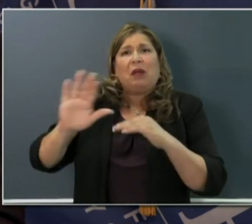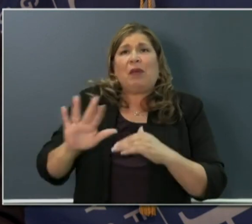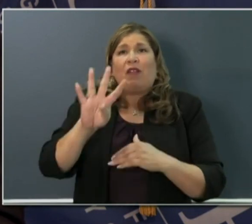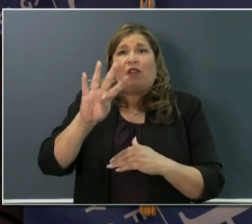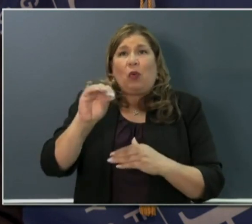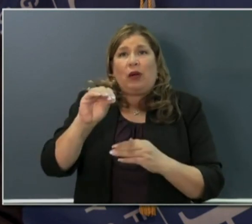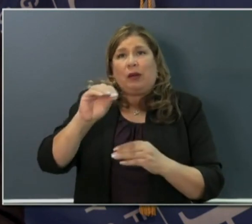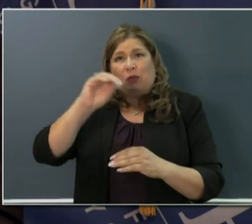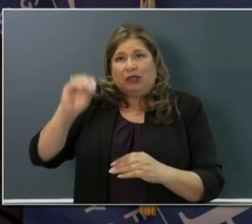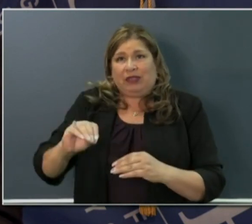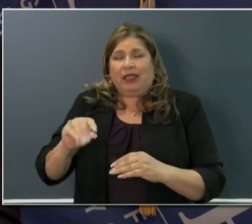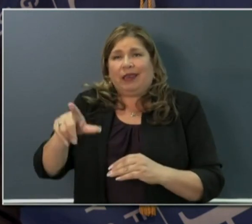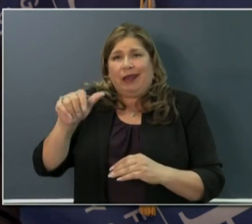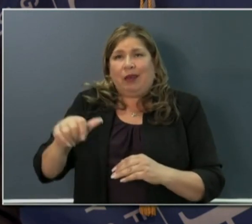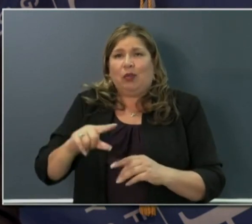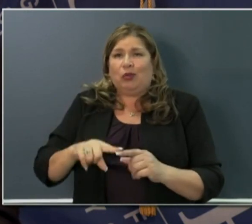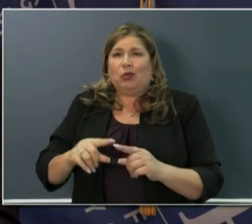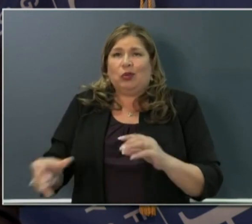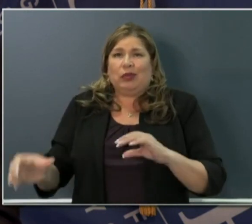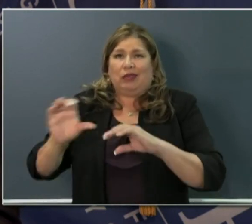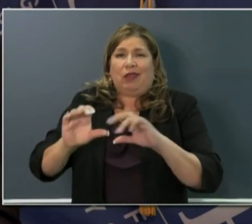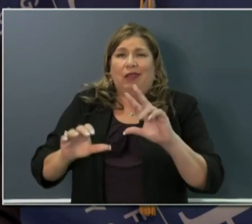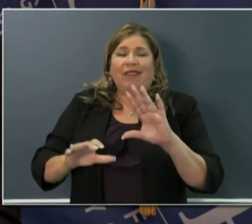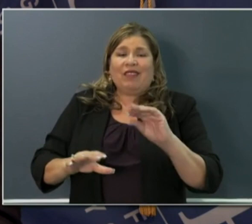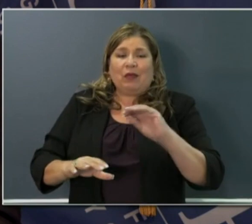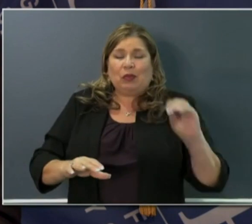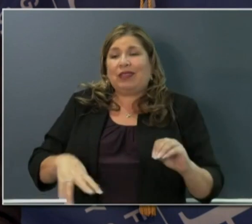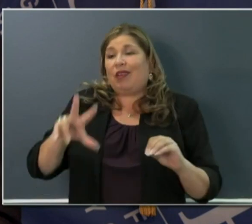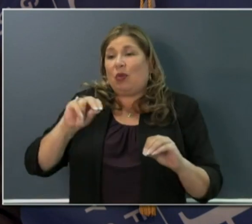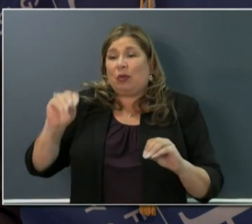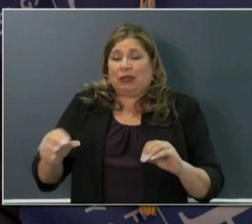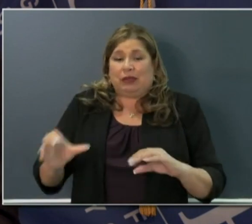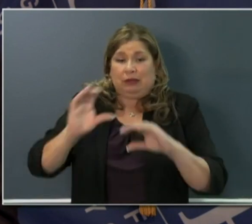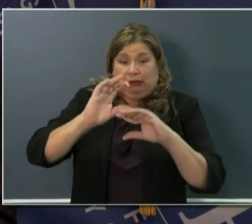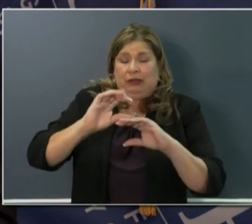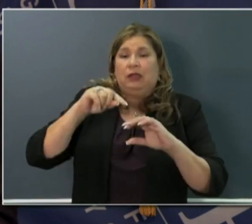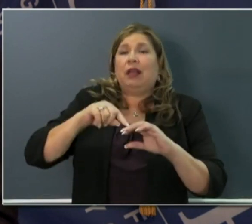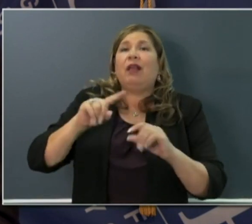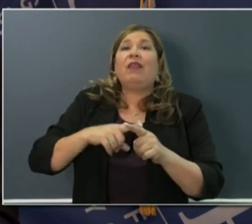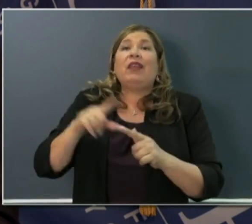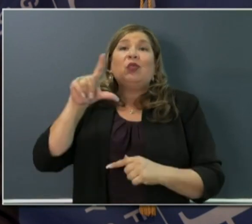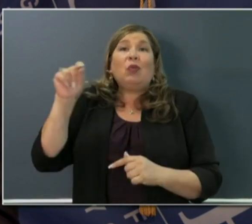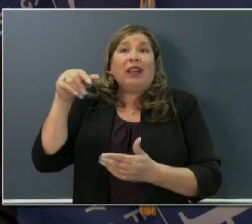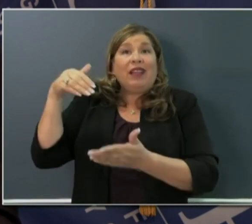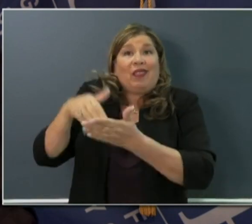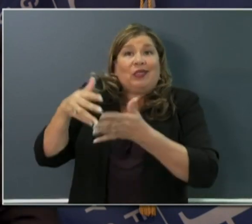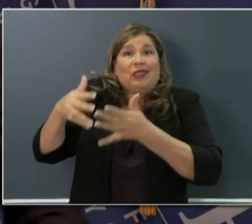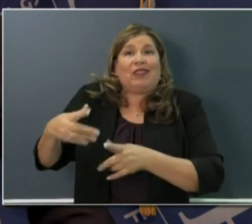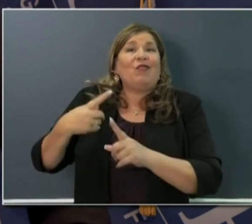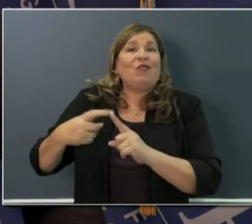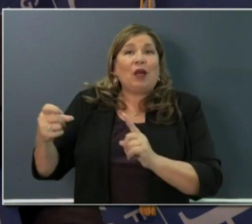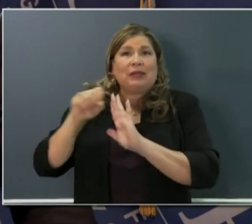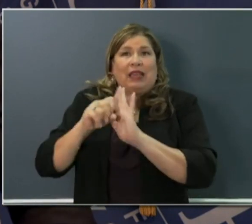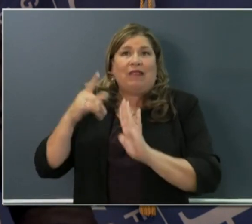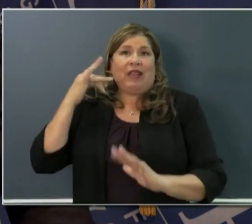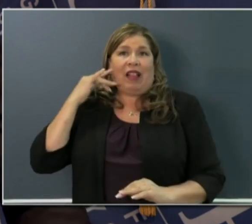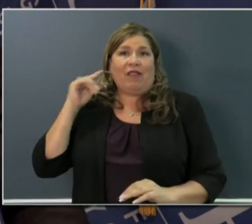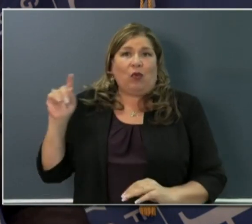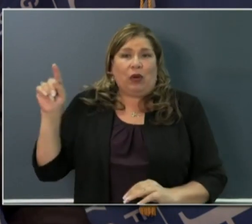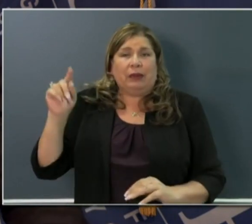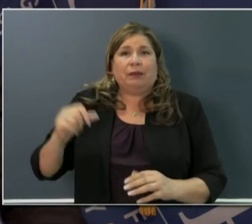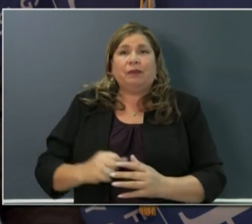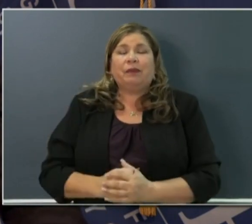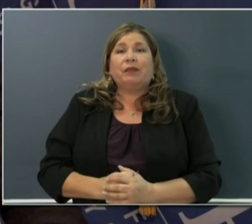in their capacity and their footprint, and the rest would come 20,000 from the state of California. I'm pleased today that Seton